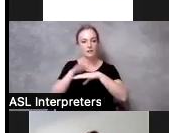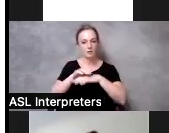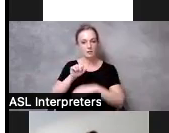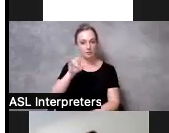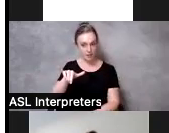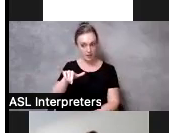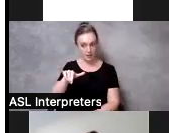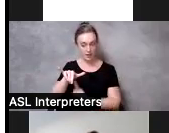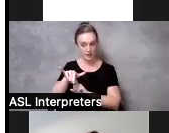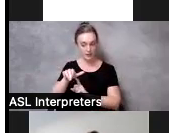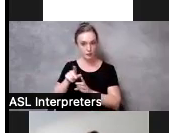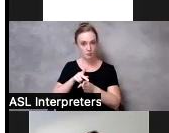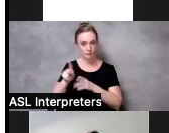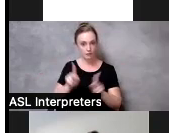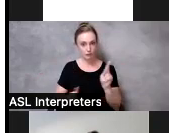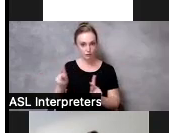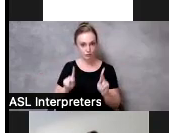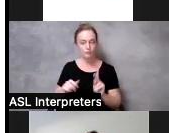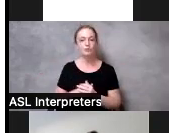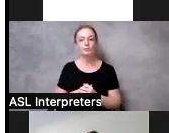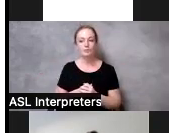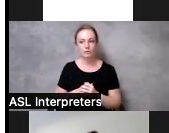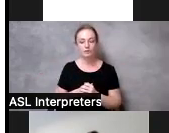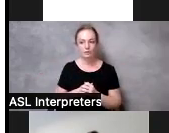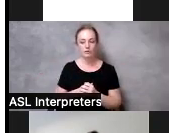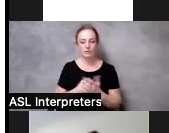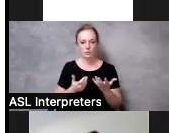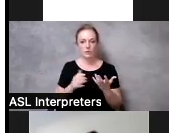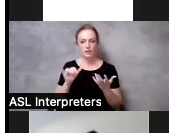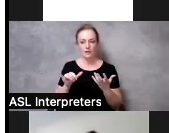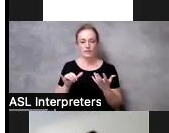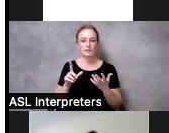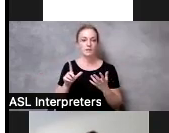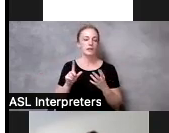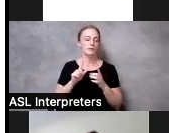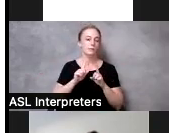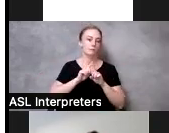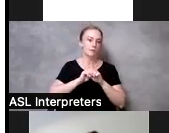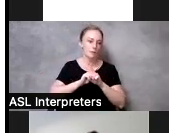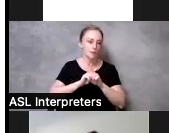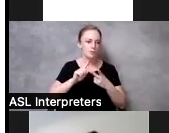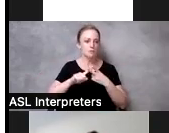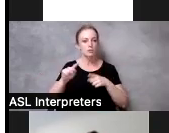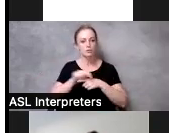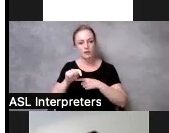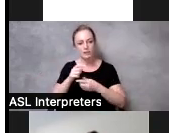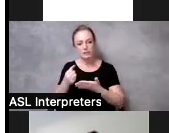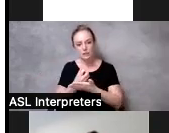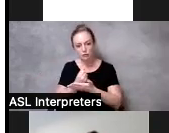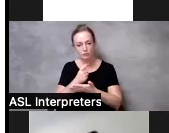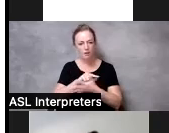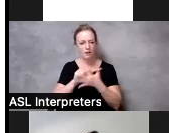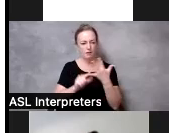supply of the professionals. And that's apprenticeships and training scholarships and things of that